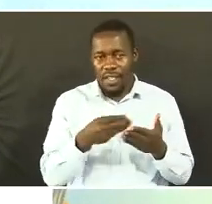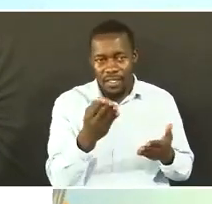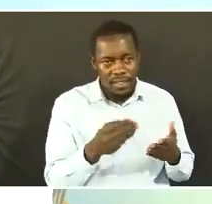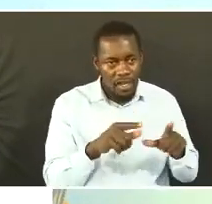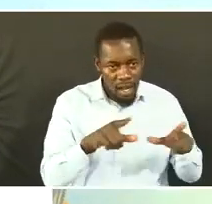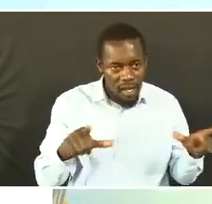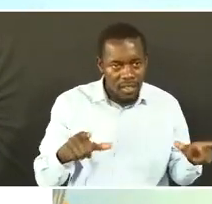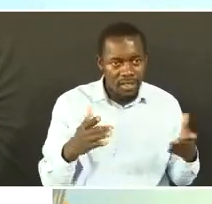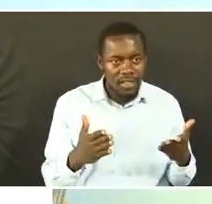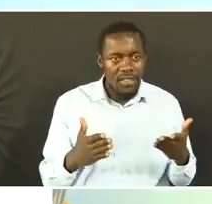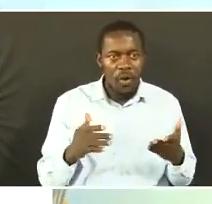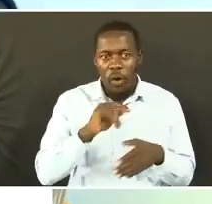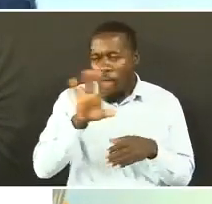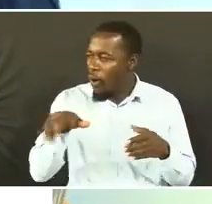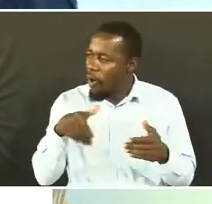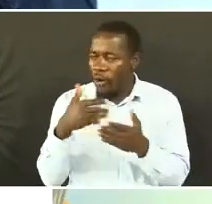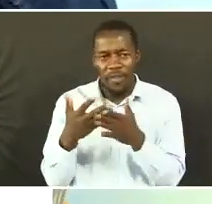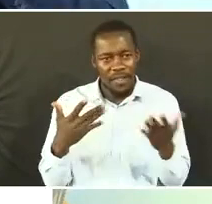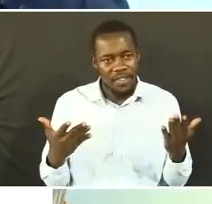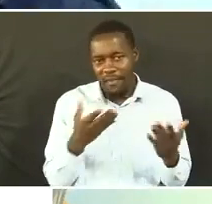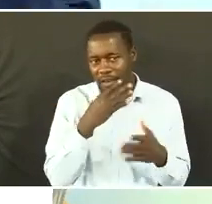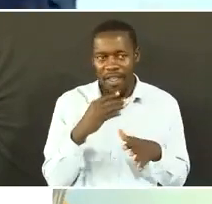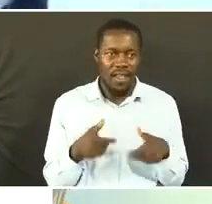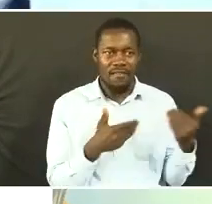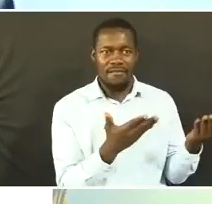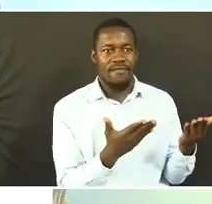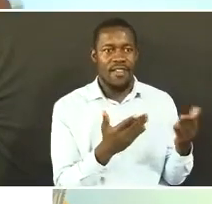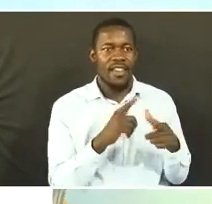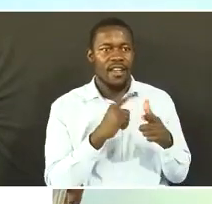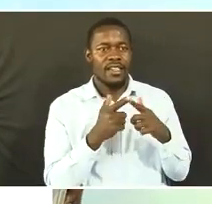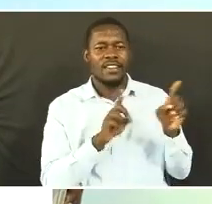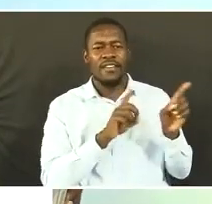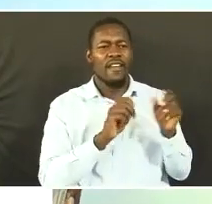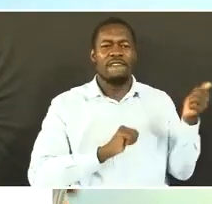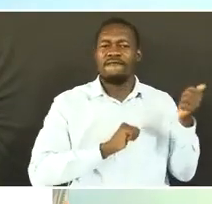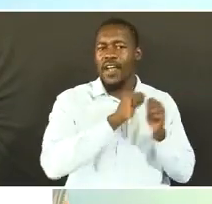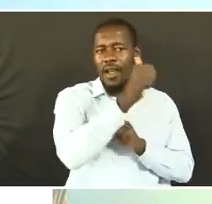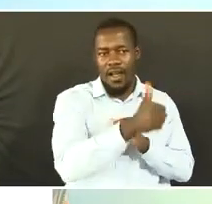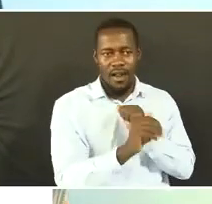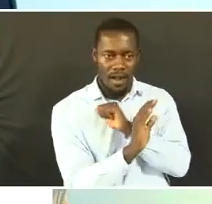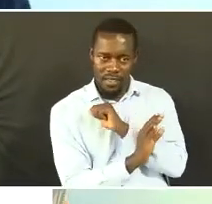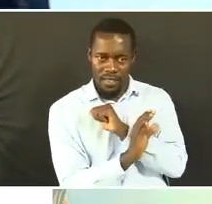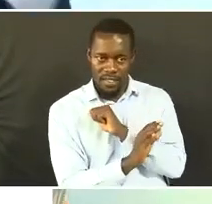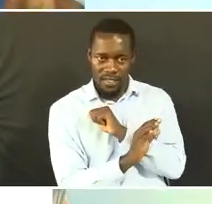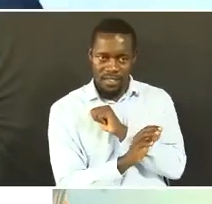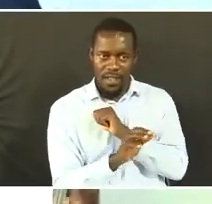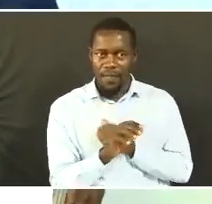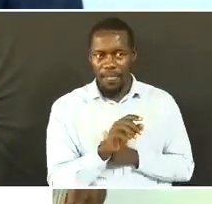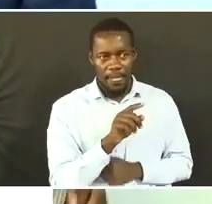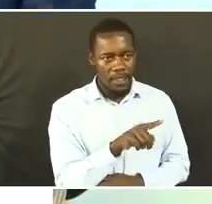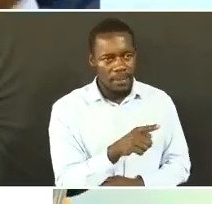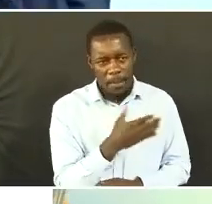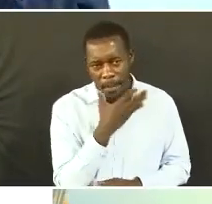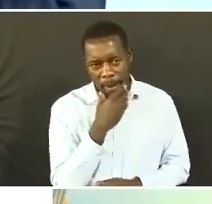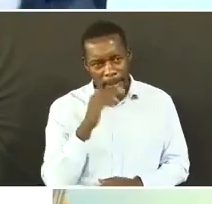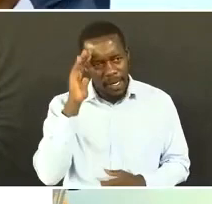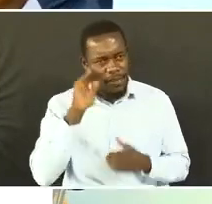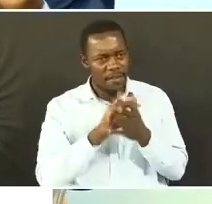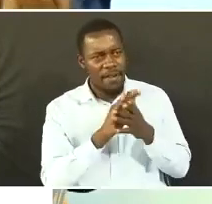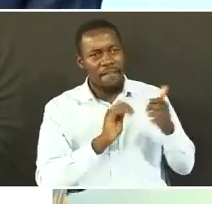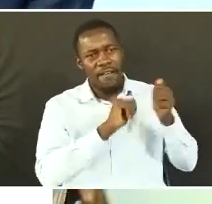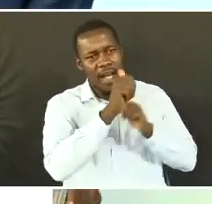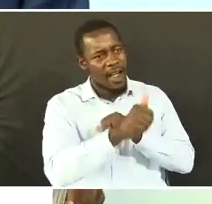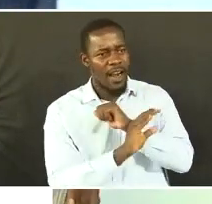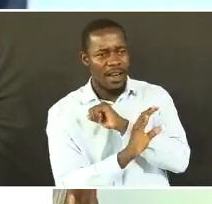man, if he was to compete and remain relevant in a dynamic and fast-changing society. Sounds